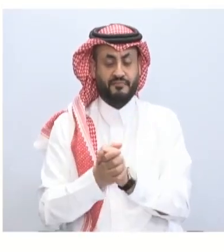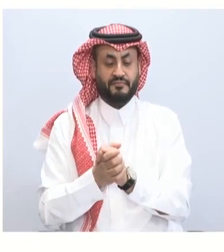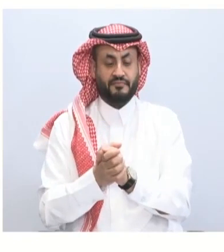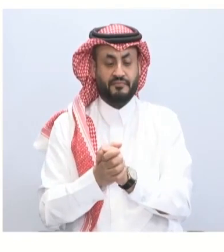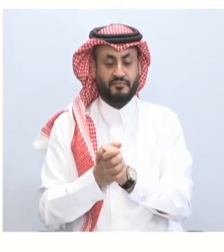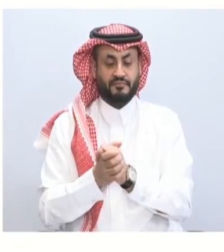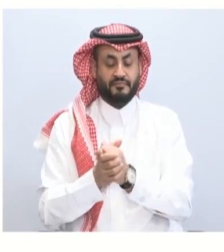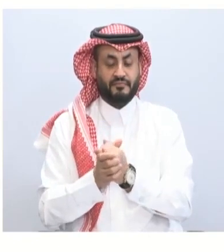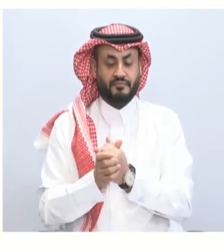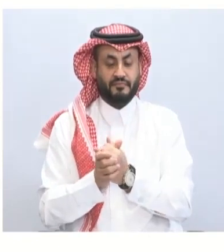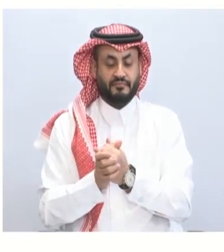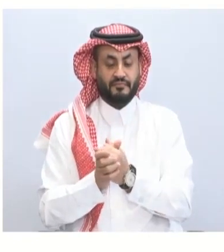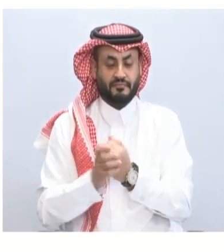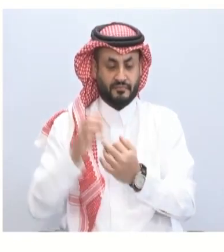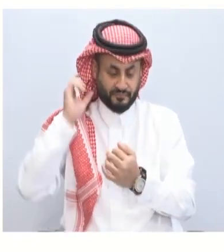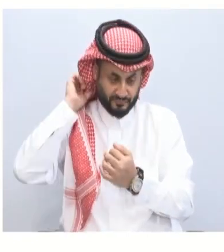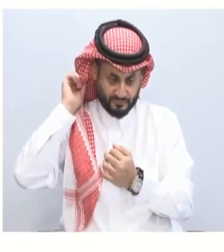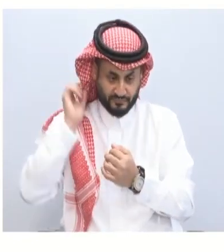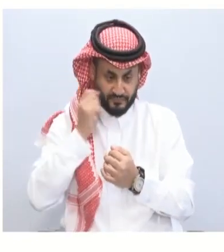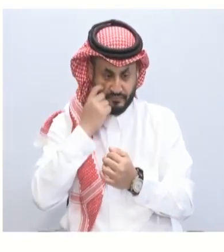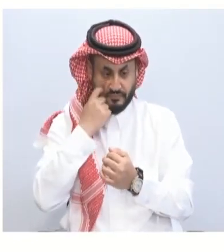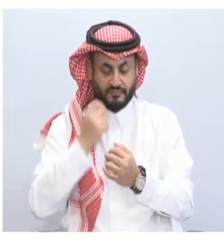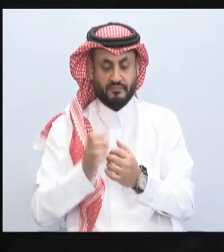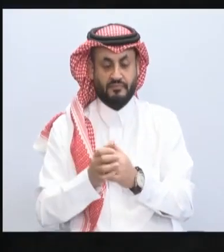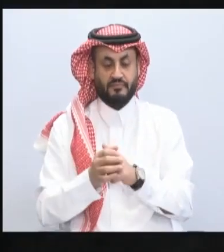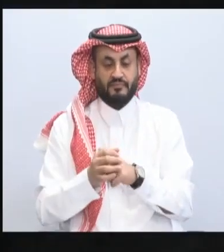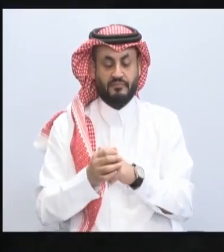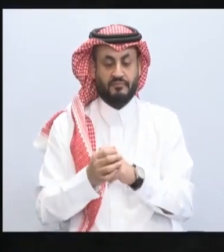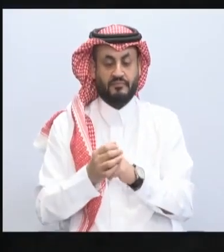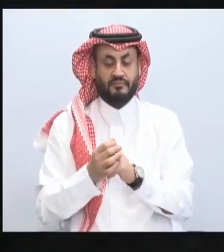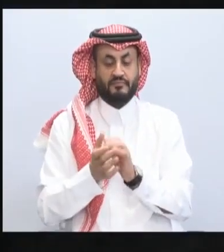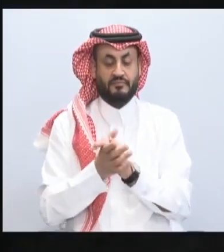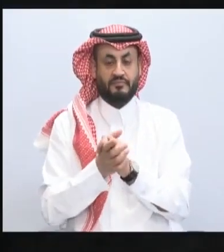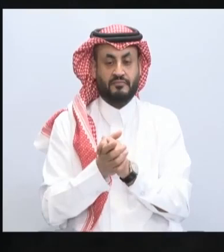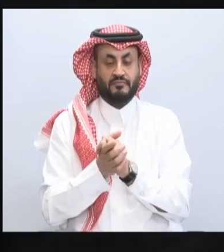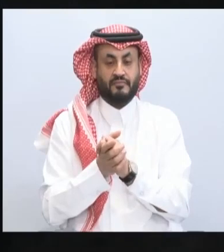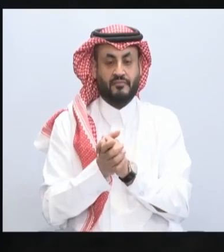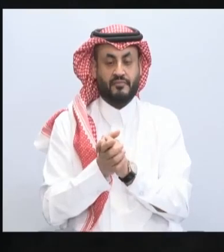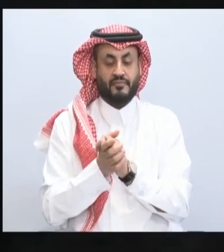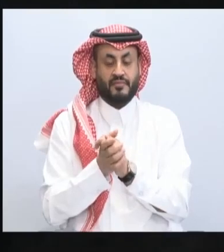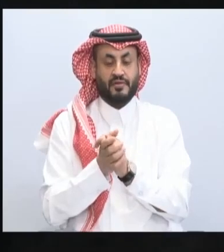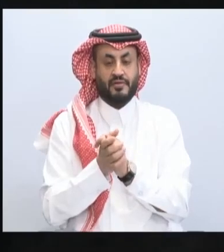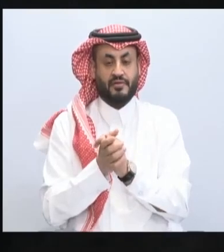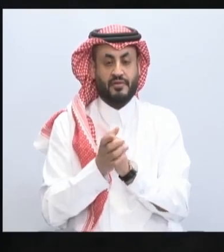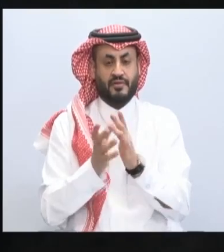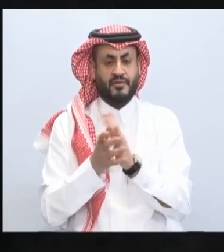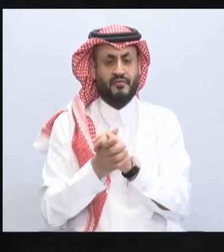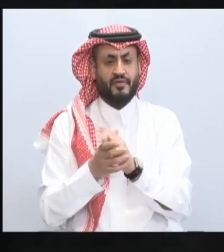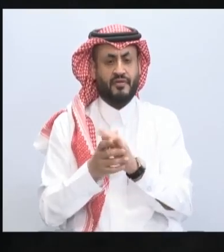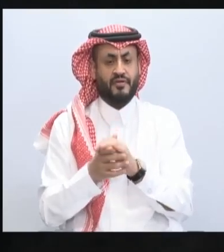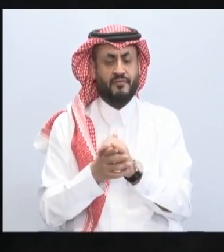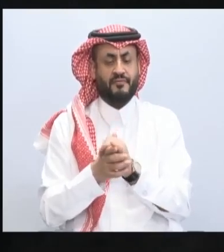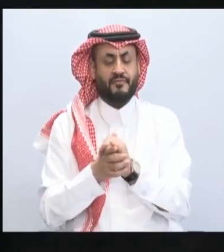initial connections more meaningful. So this connection that we have here, it's not just to contact people, but it has to be